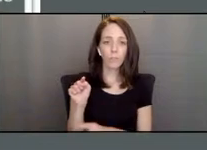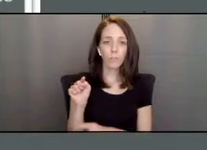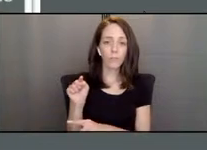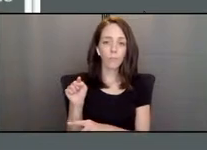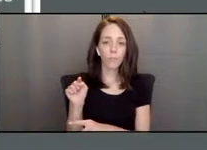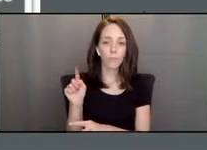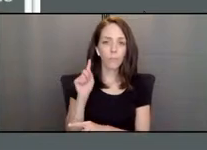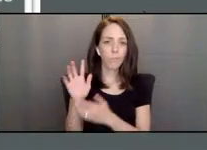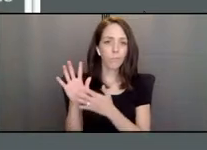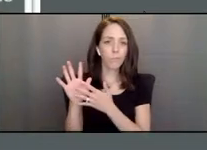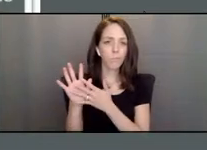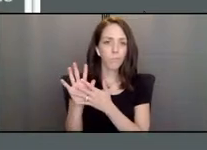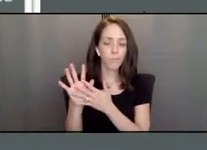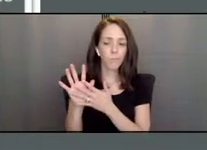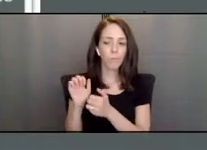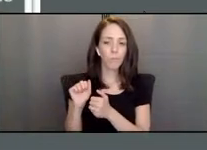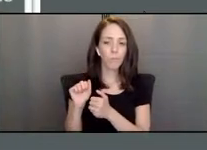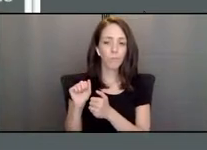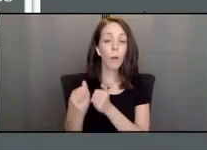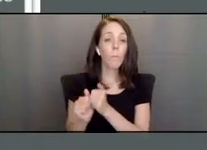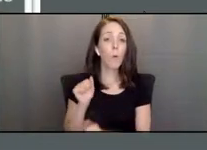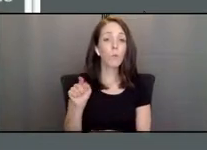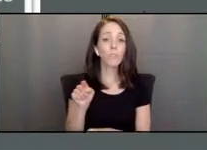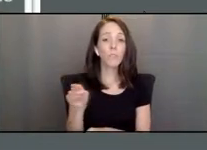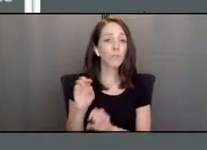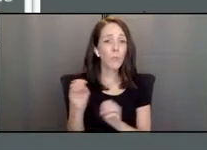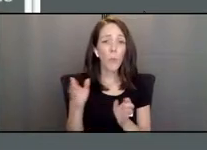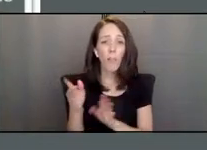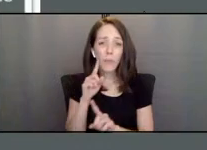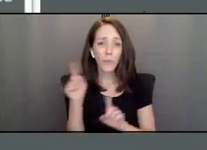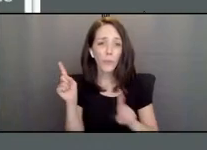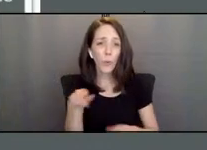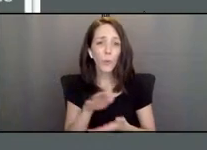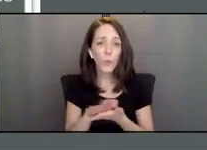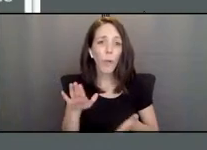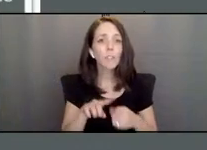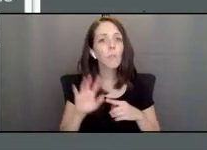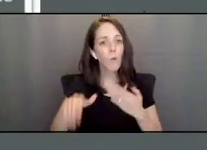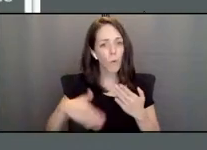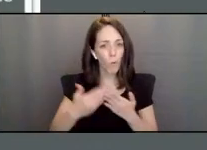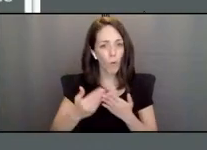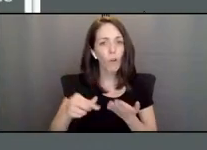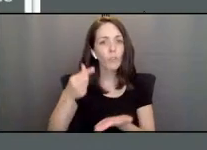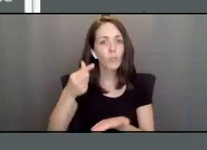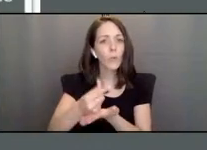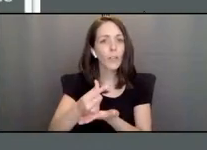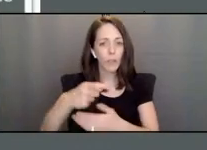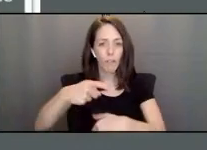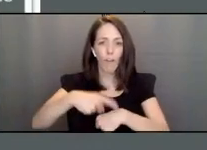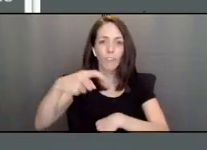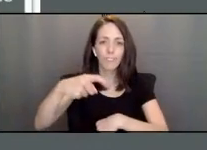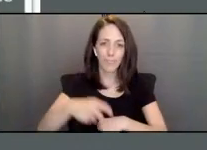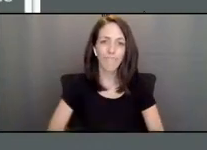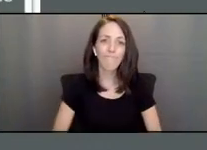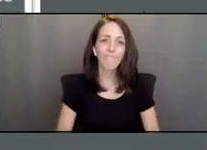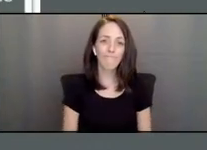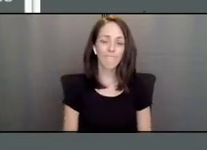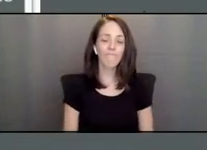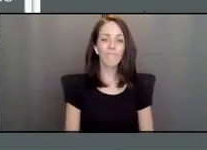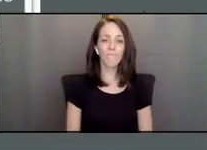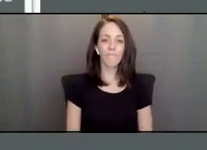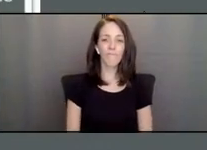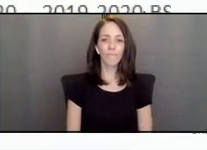and family to attend college, and all graduated, and nearly all graduated on time. Next slide,